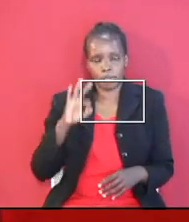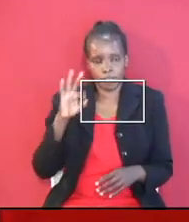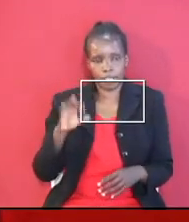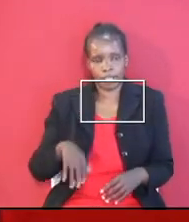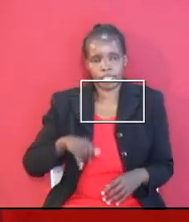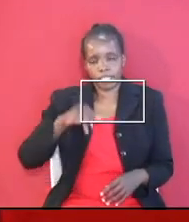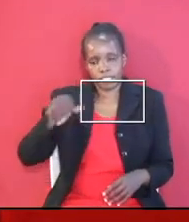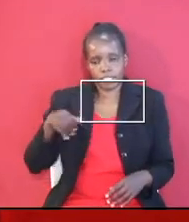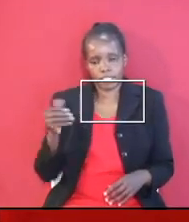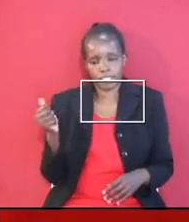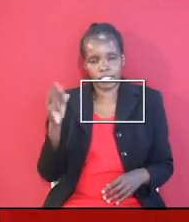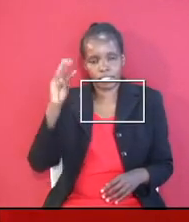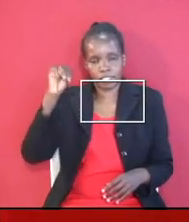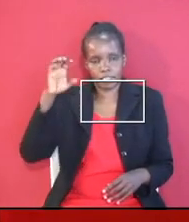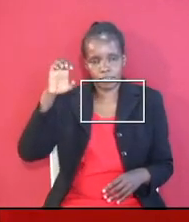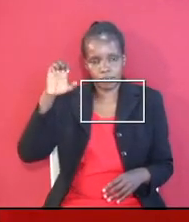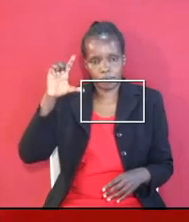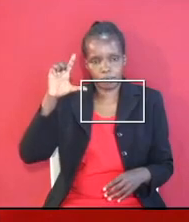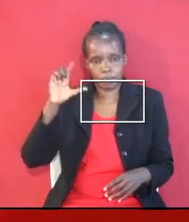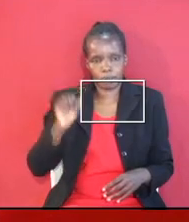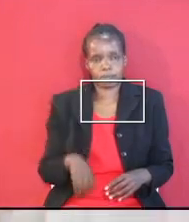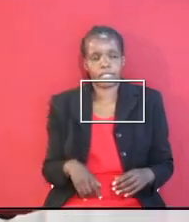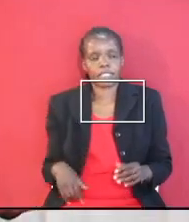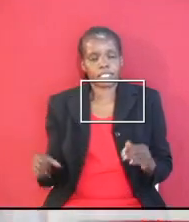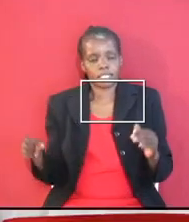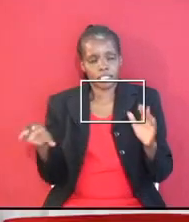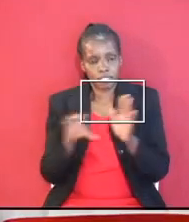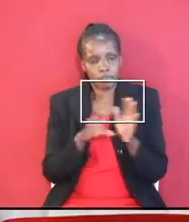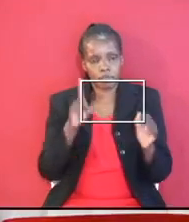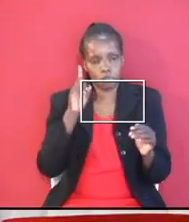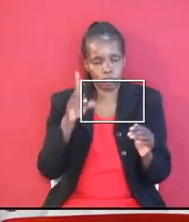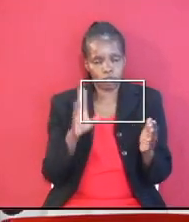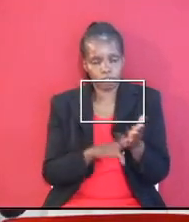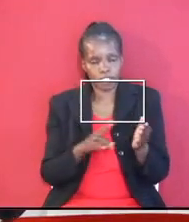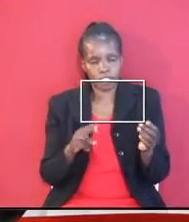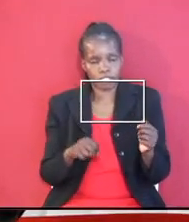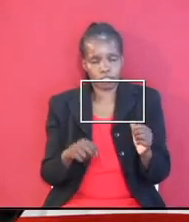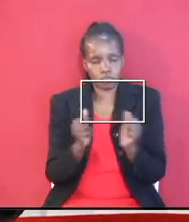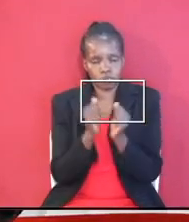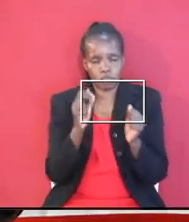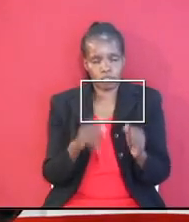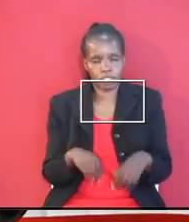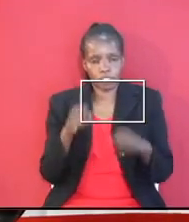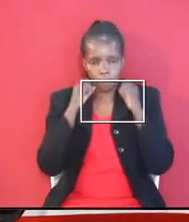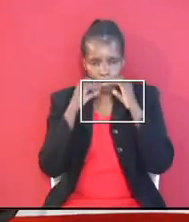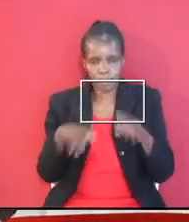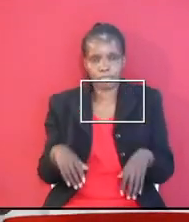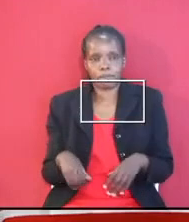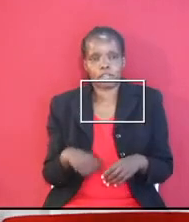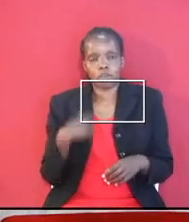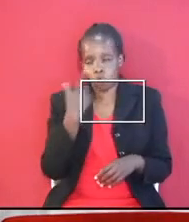James chapter 1 and verse 12. The Bible says, blessed is the man who perseveres